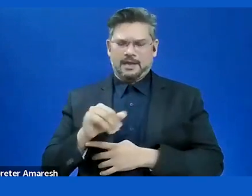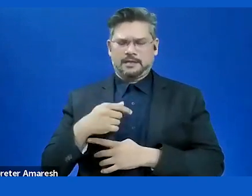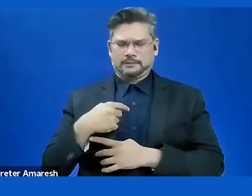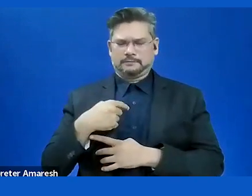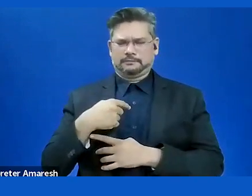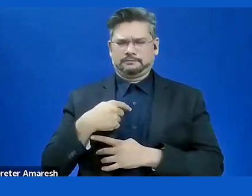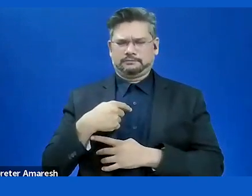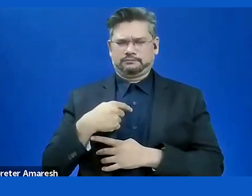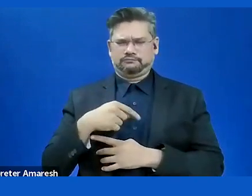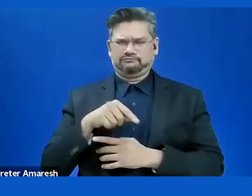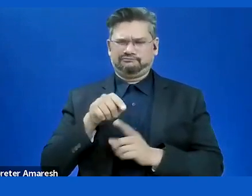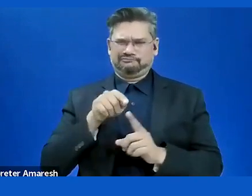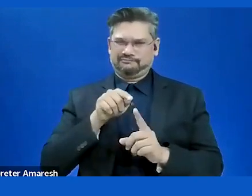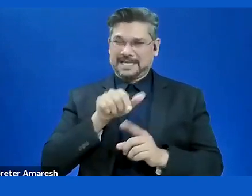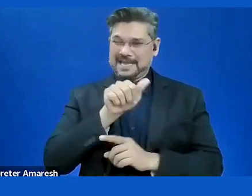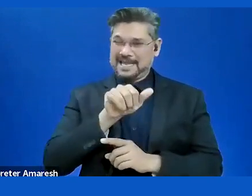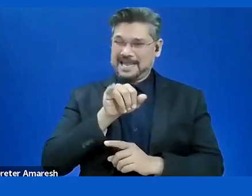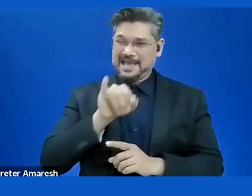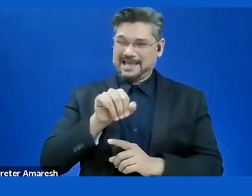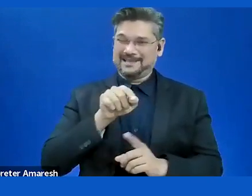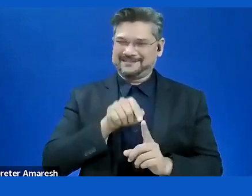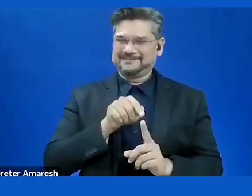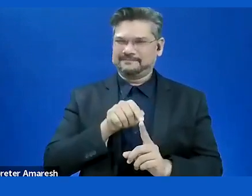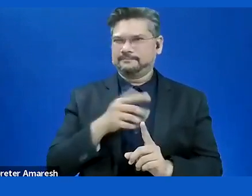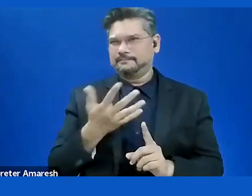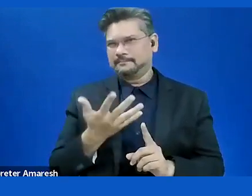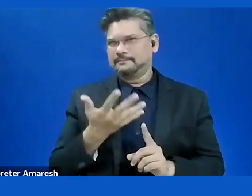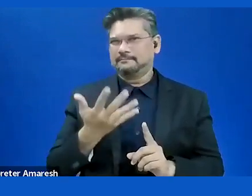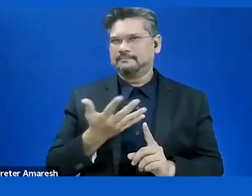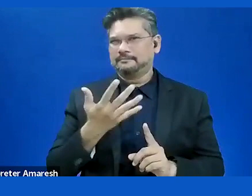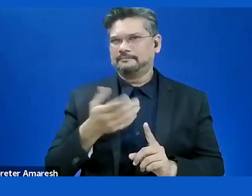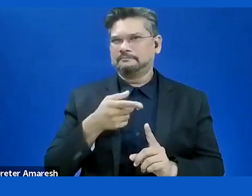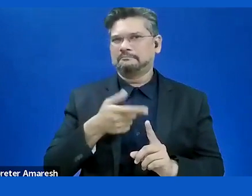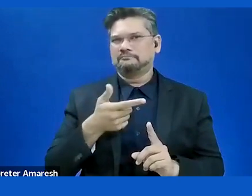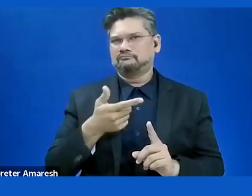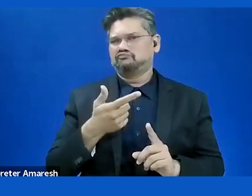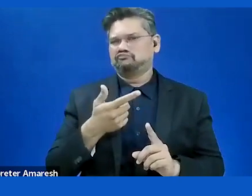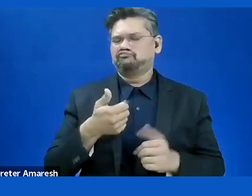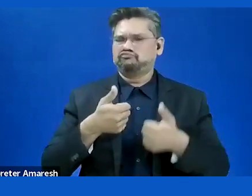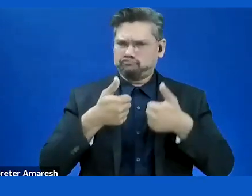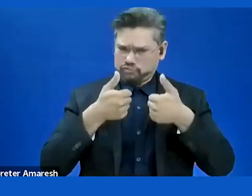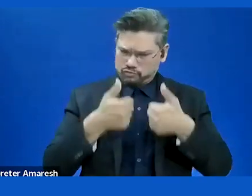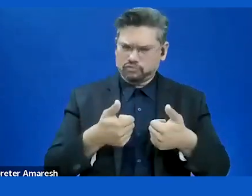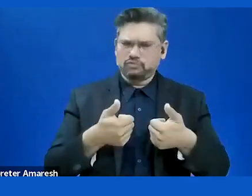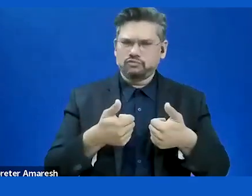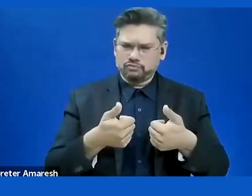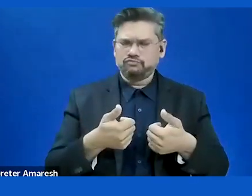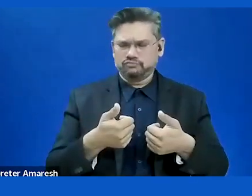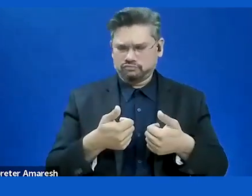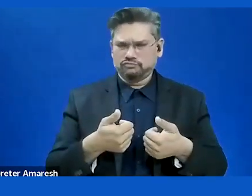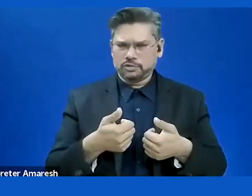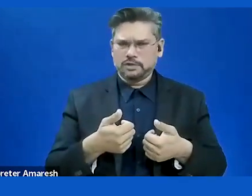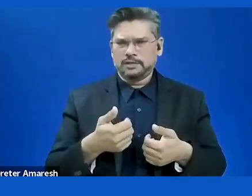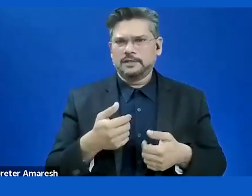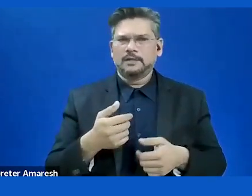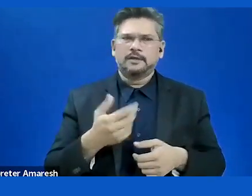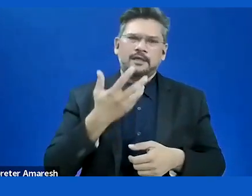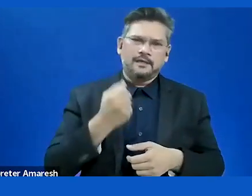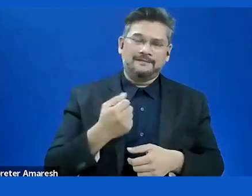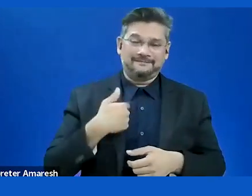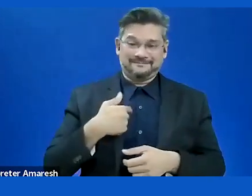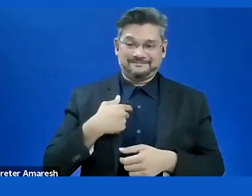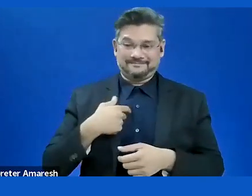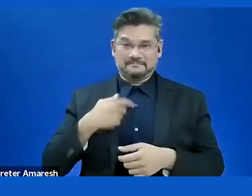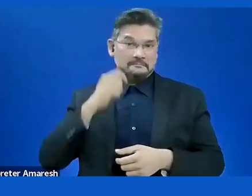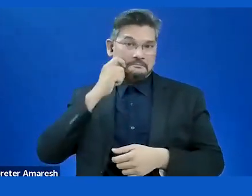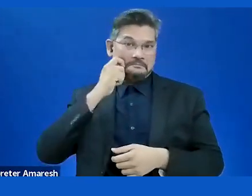good for, but it also be some issues with manual testing,